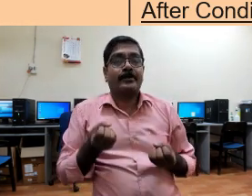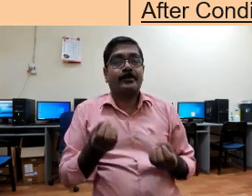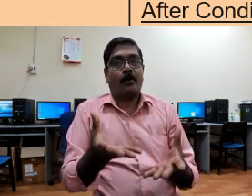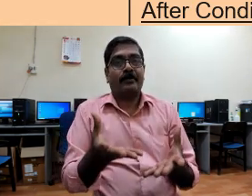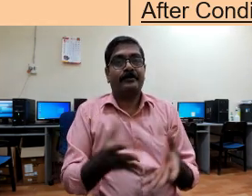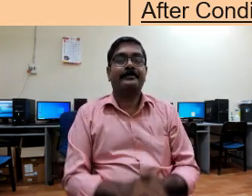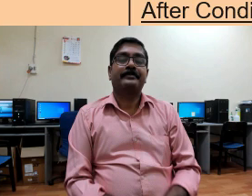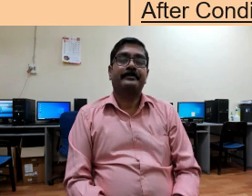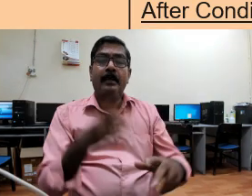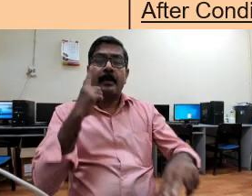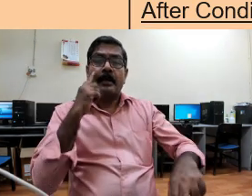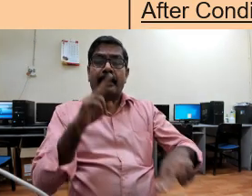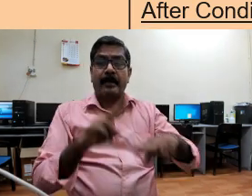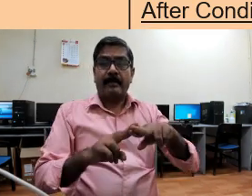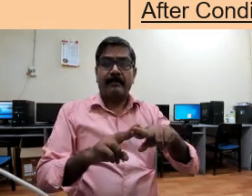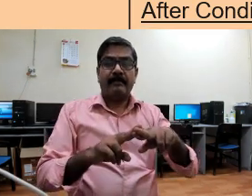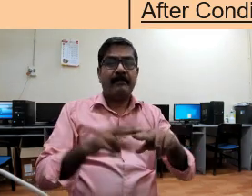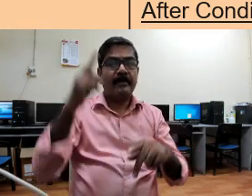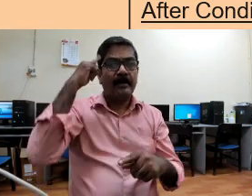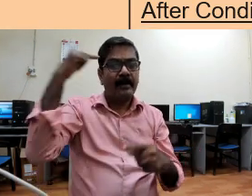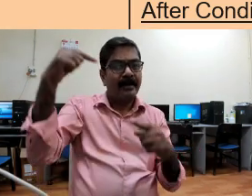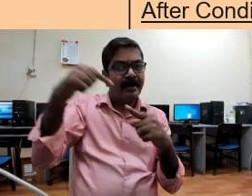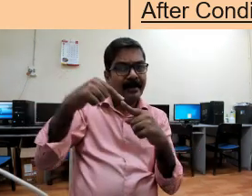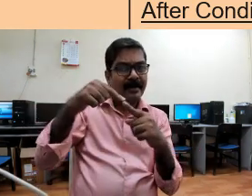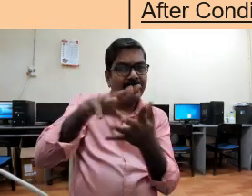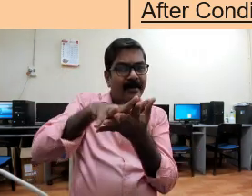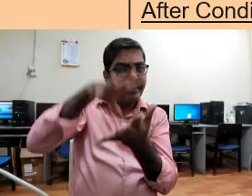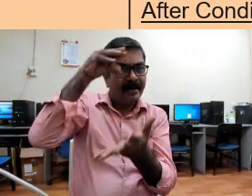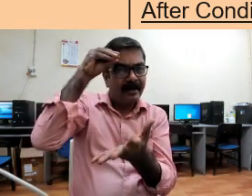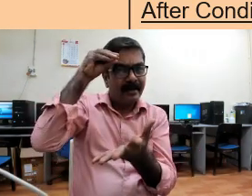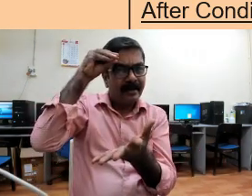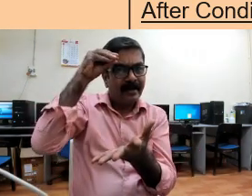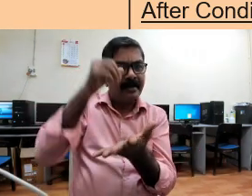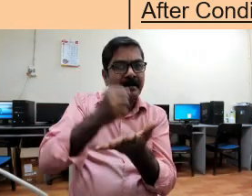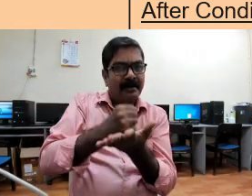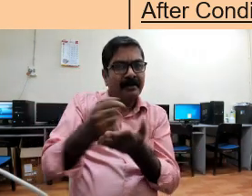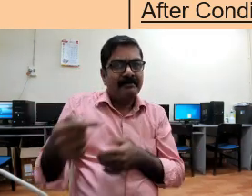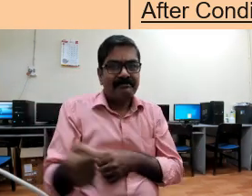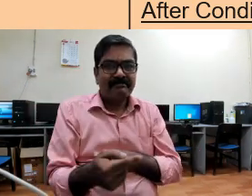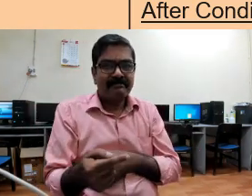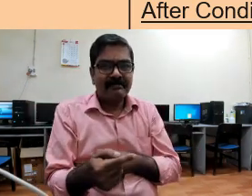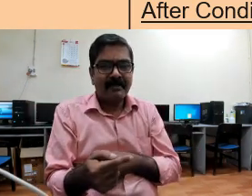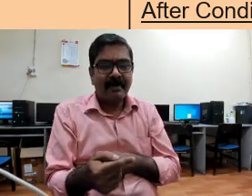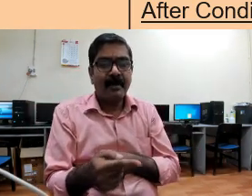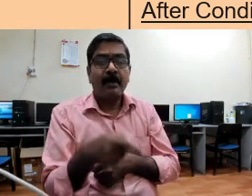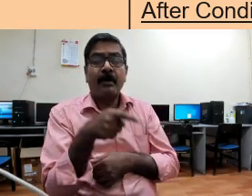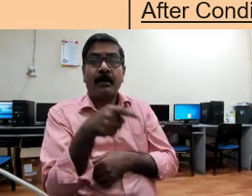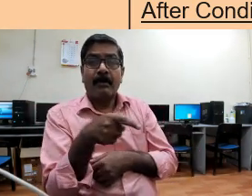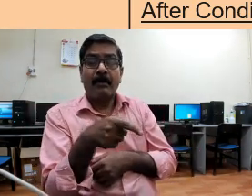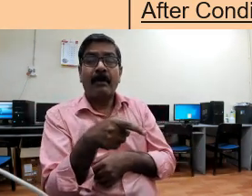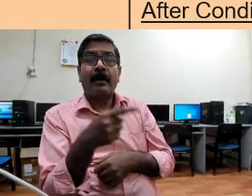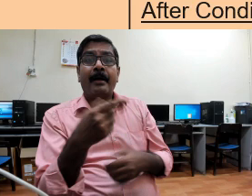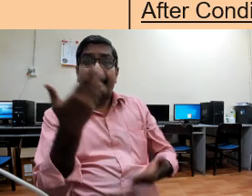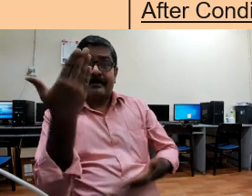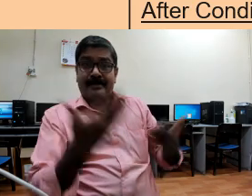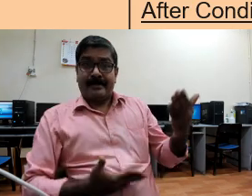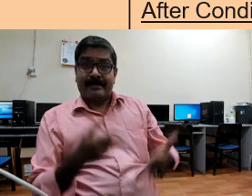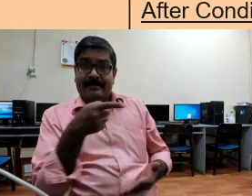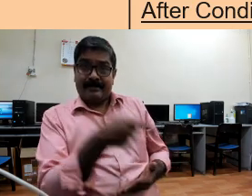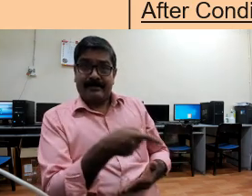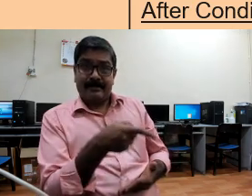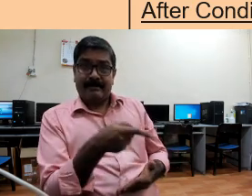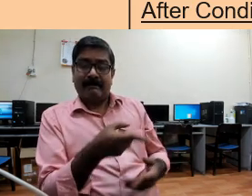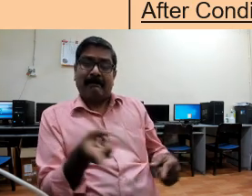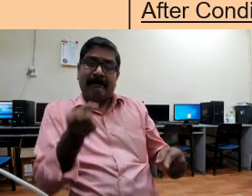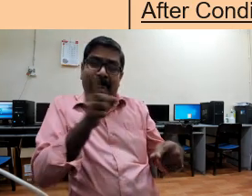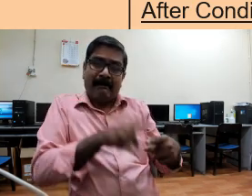was seen. After conditioning, the bell became the conditioned stimulus and salivation became the